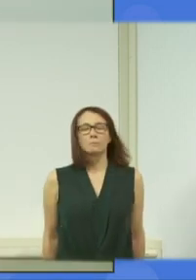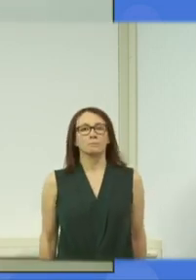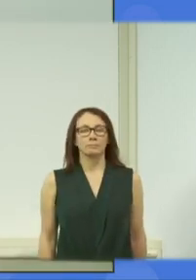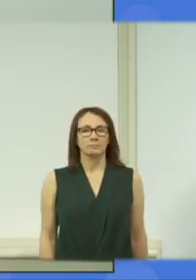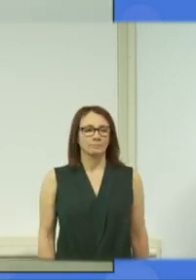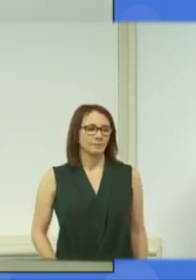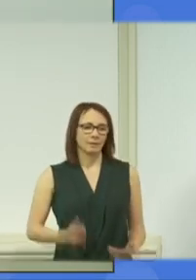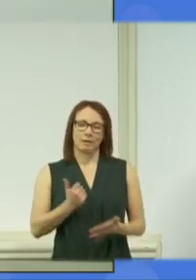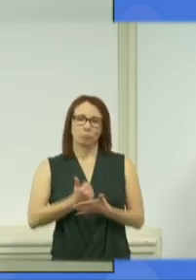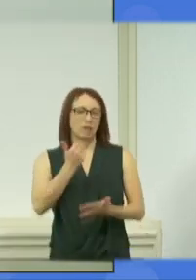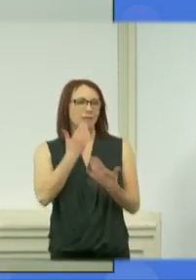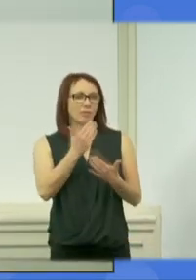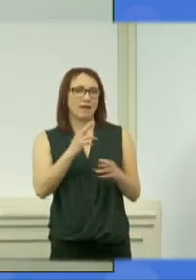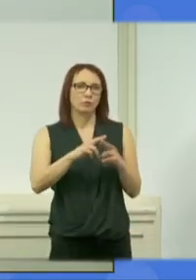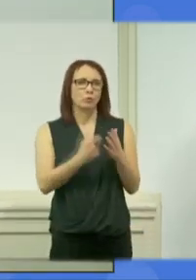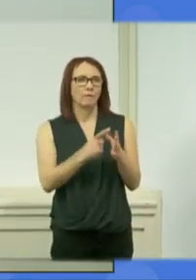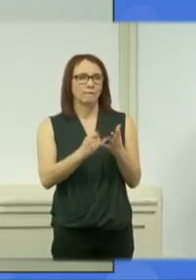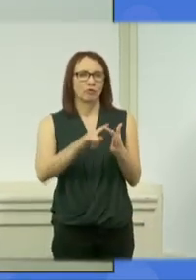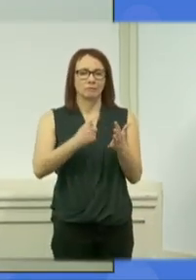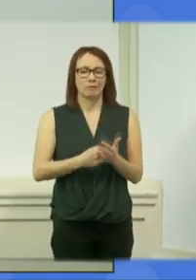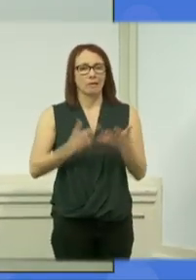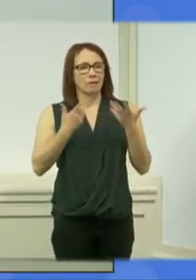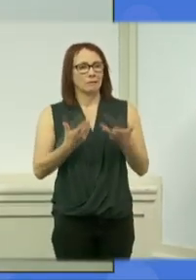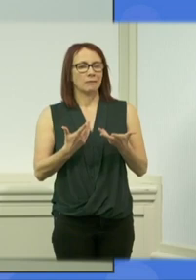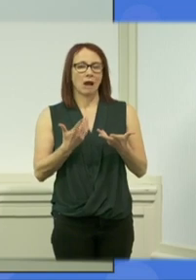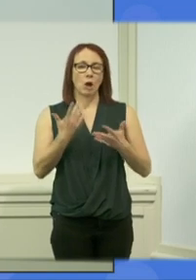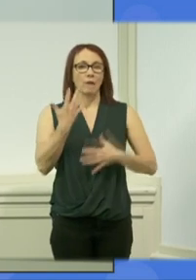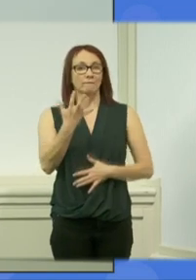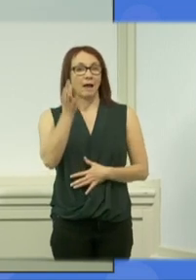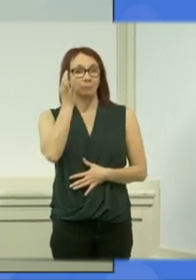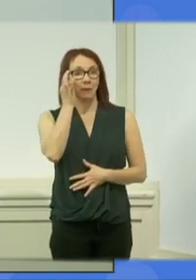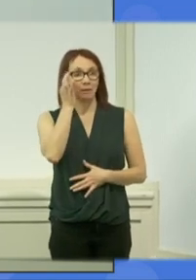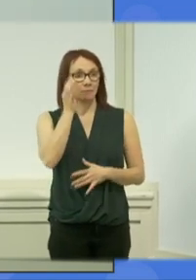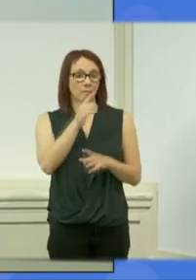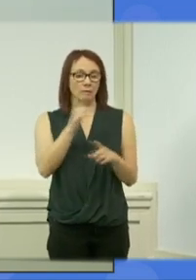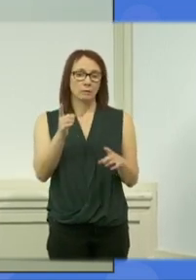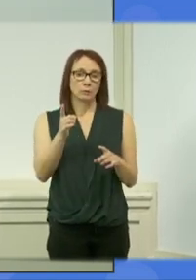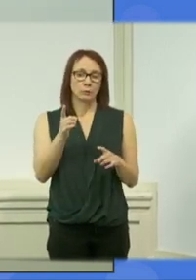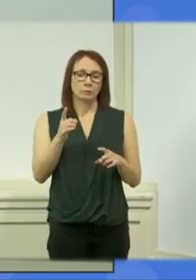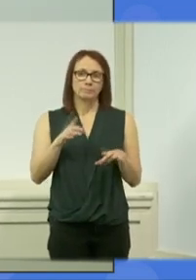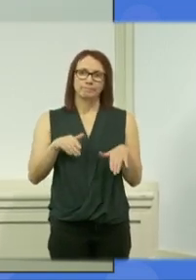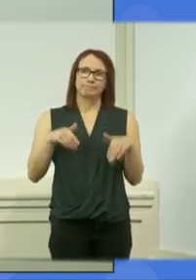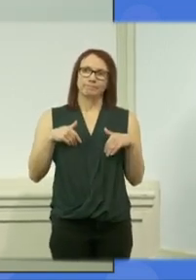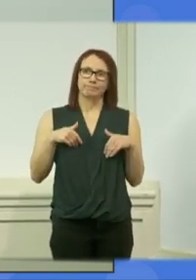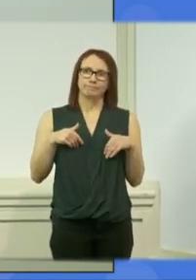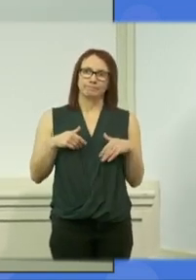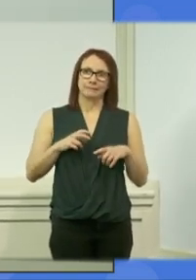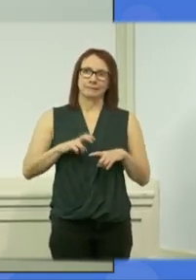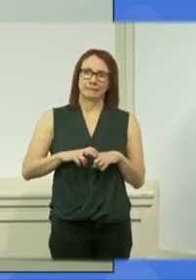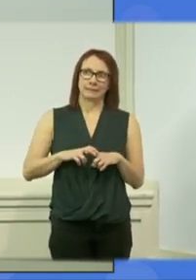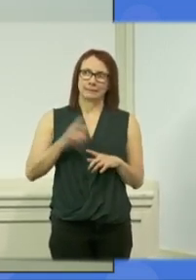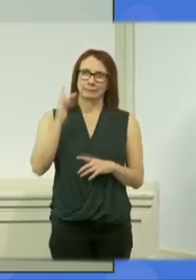Brilliant. Thank you so much for that, Fraser. So we're just going to take 5 minutes now just to sit with what we've just heard from Fraser there and